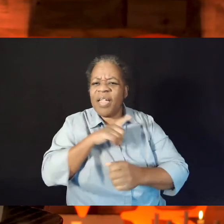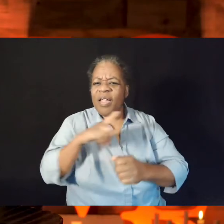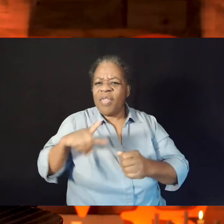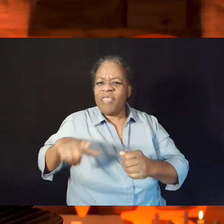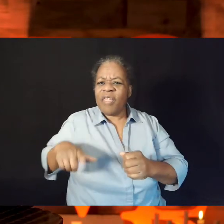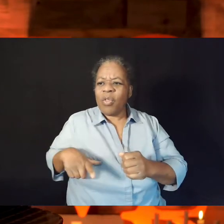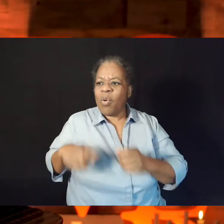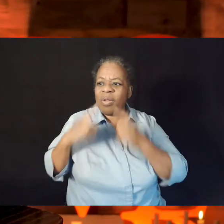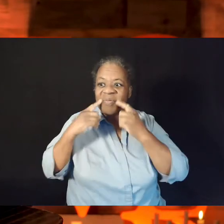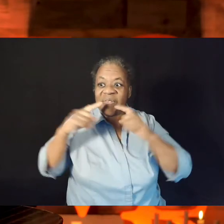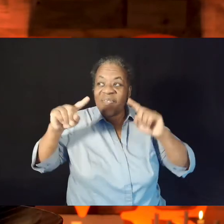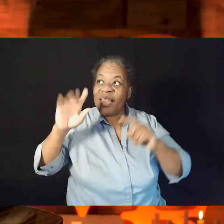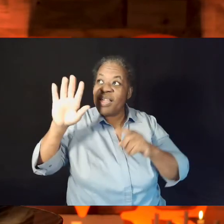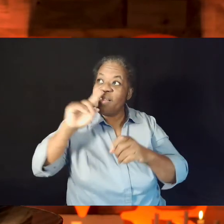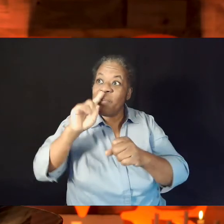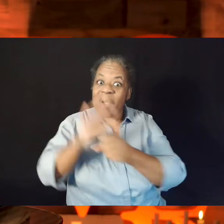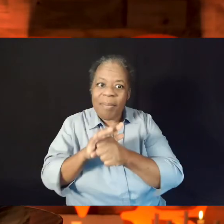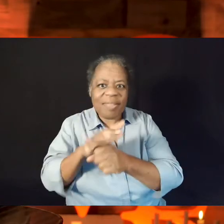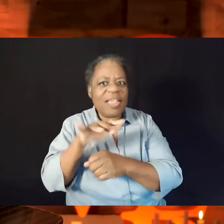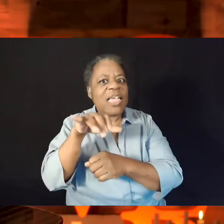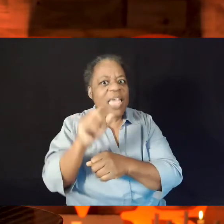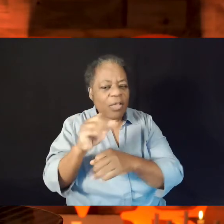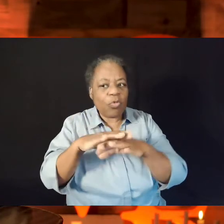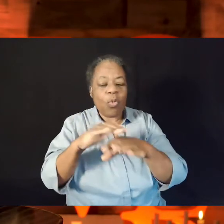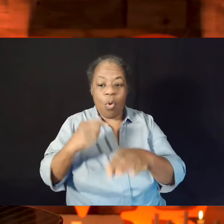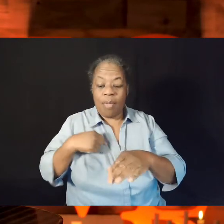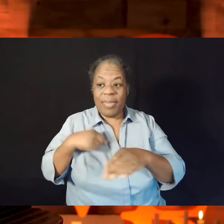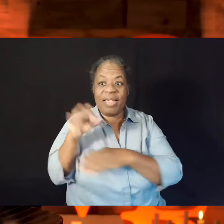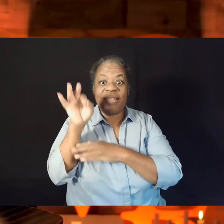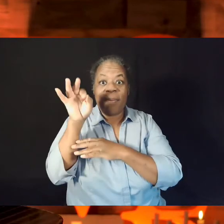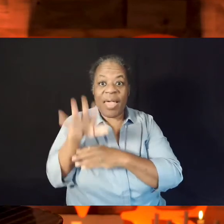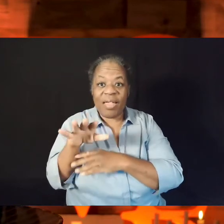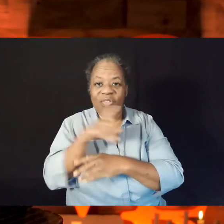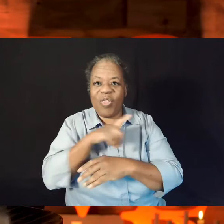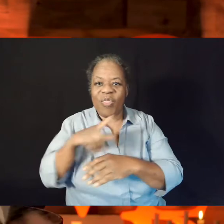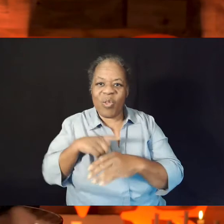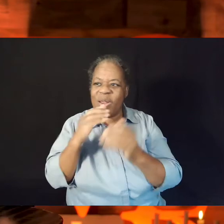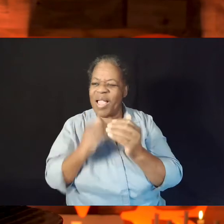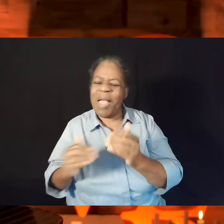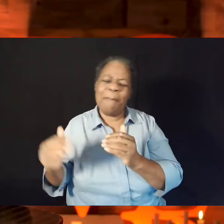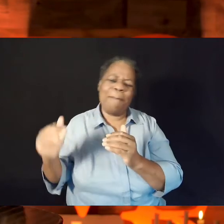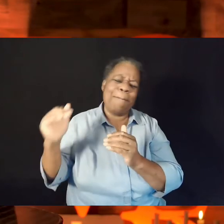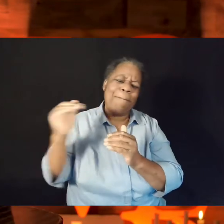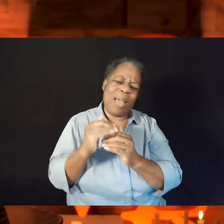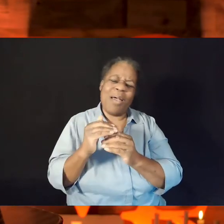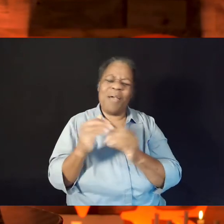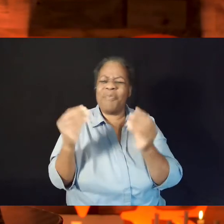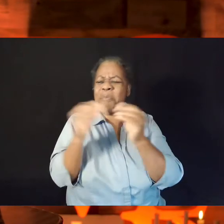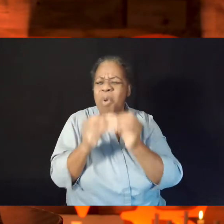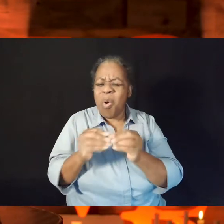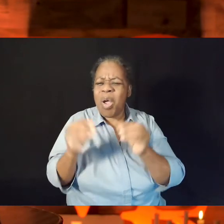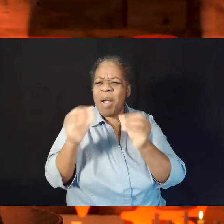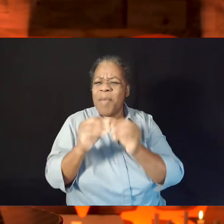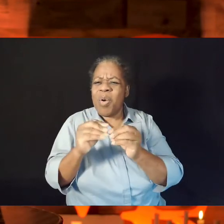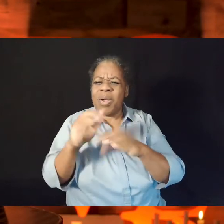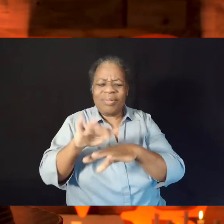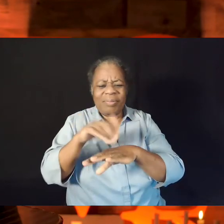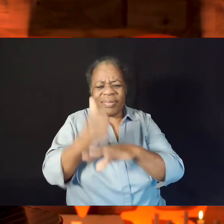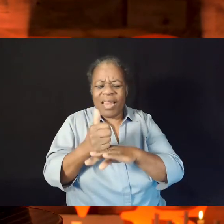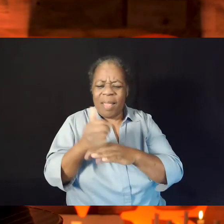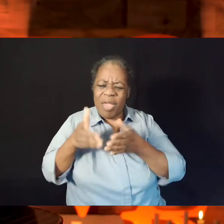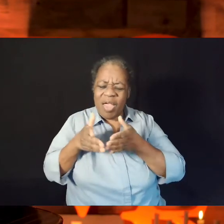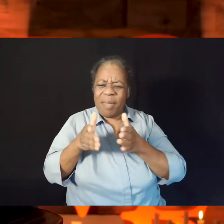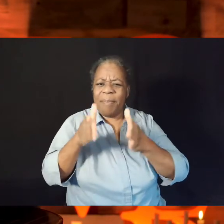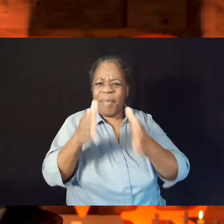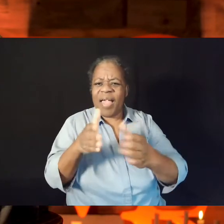his promise to call me as a pastor. The Lord went above and beyond that to set us on a path that eventually